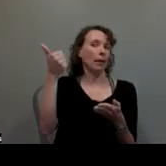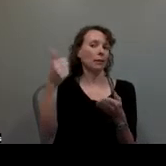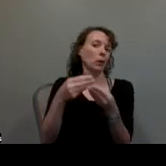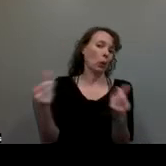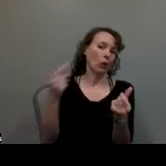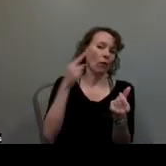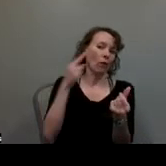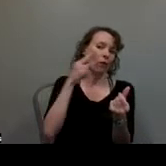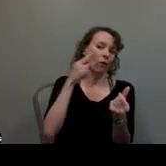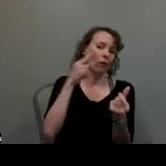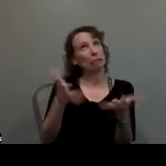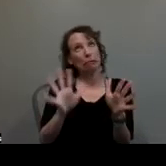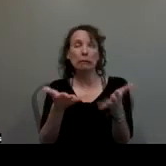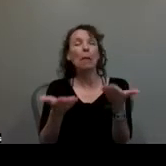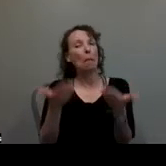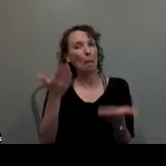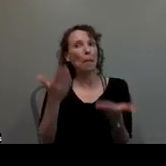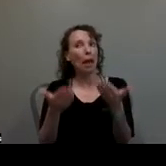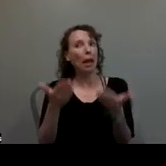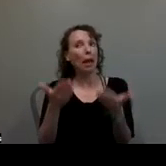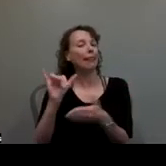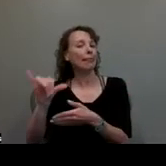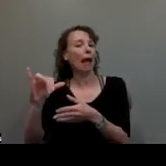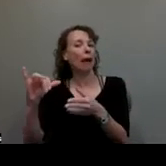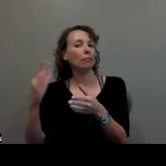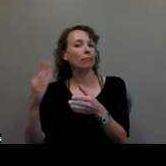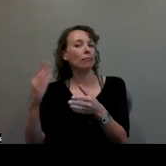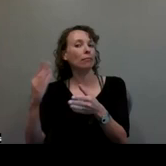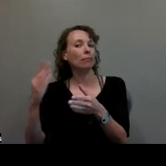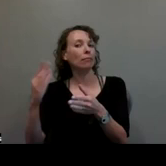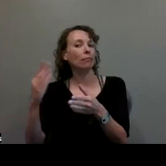it might actually, this might benefit from